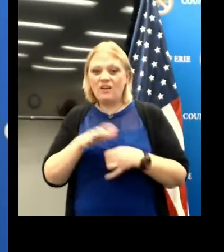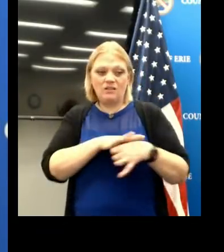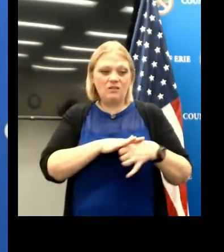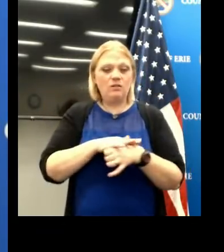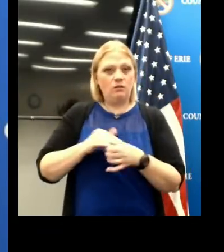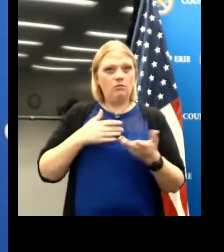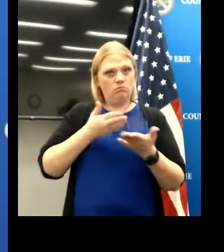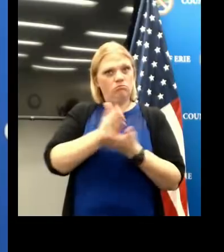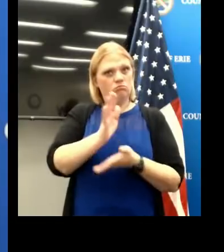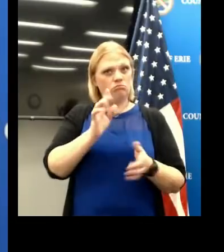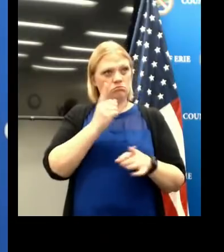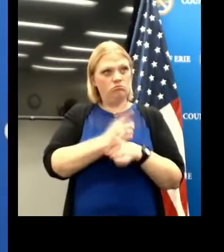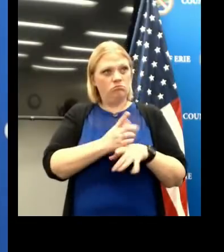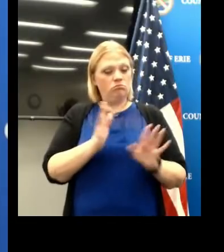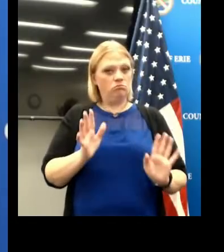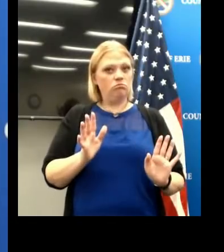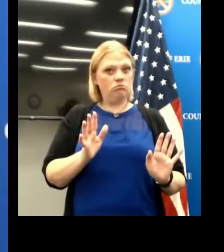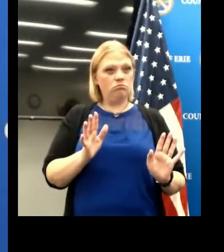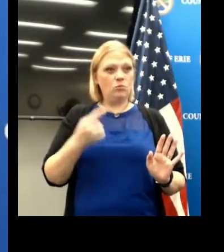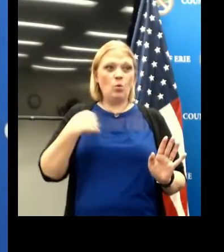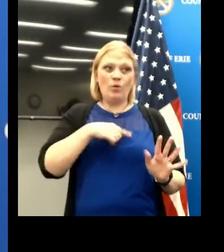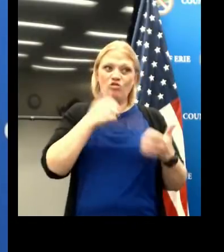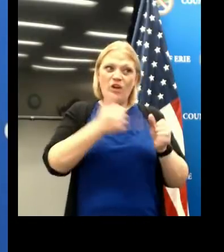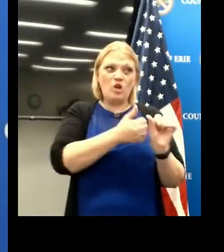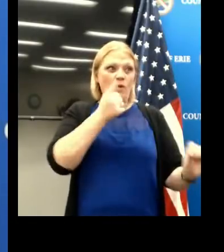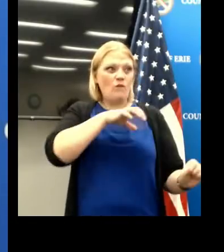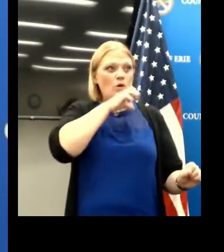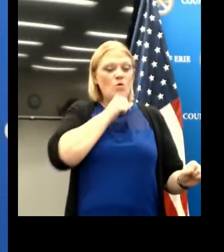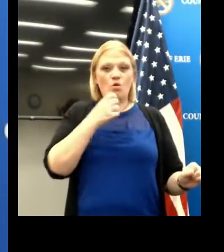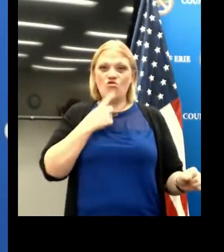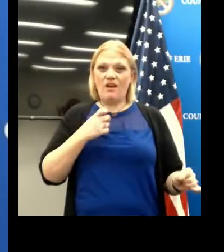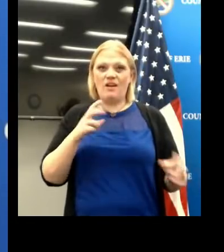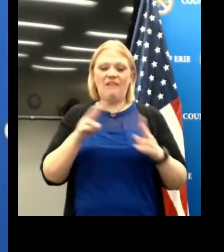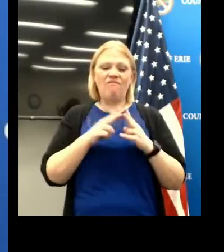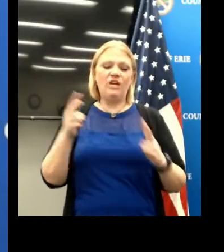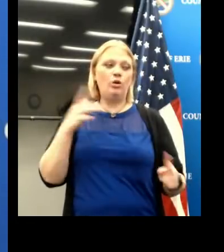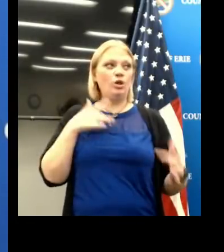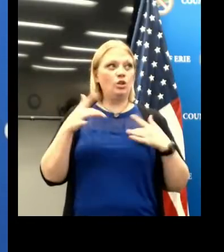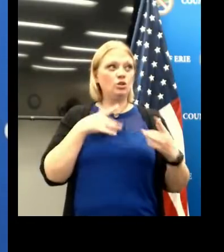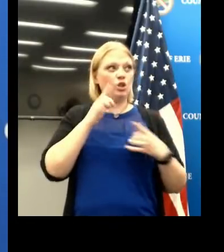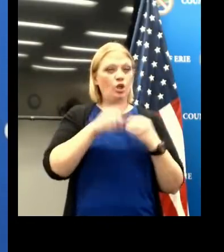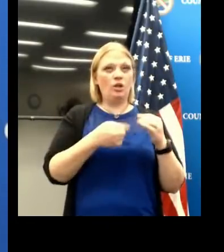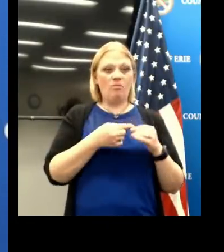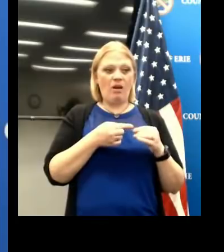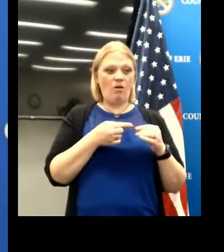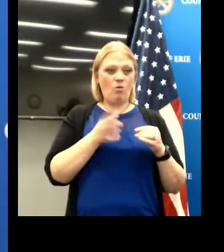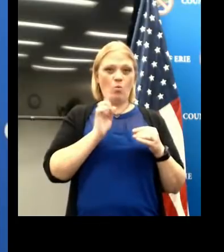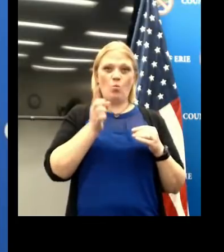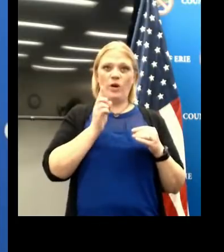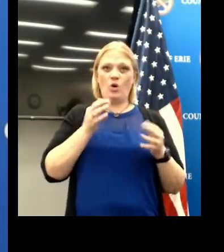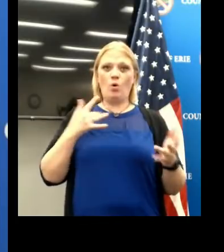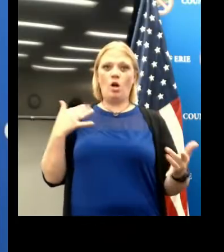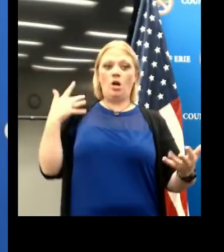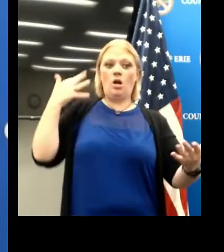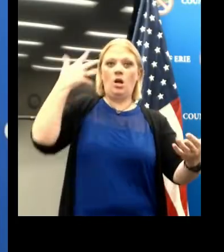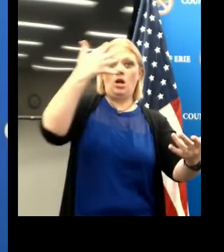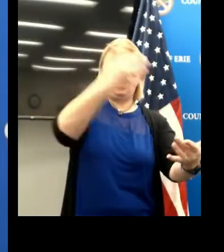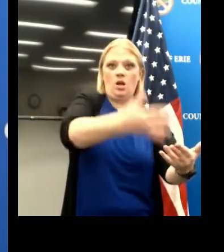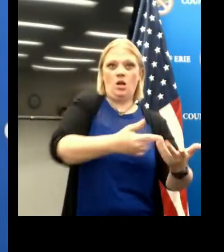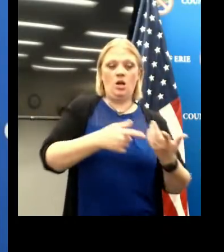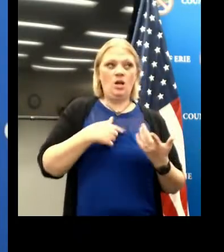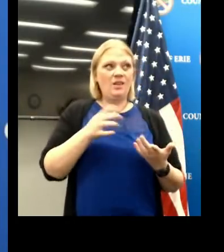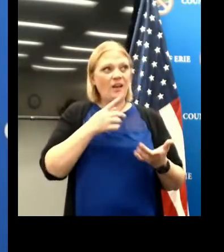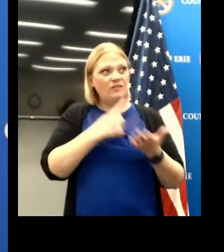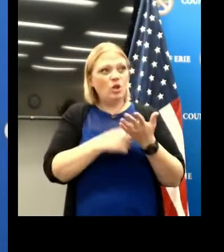We're doing our best to avoid going into an orange or red zone. I'm very concerned about the direction we're heading. I've talked to other local leaders